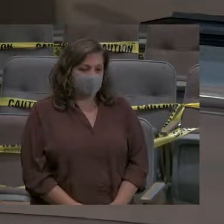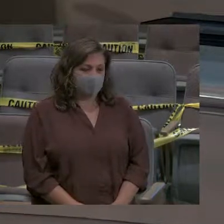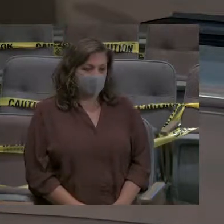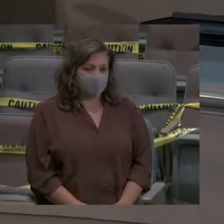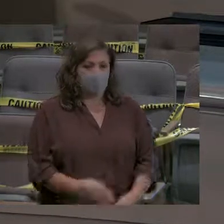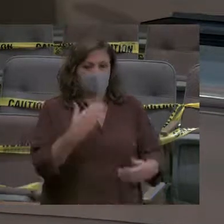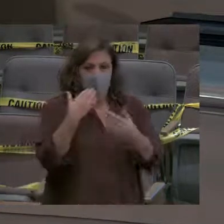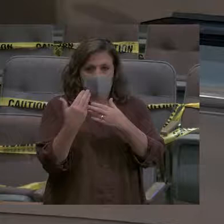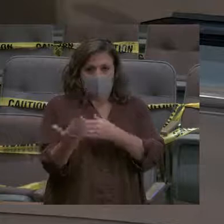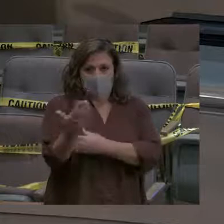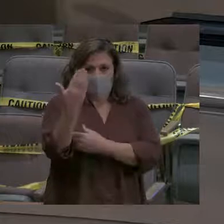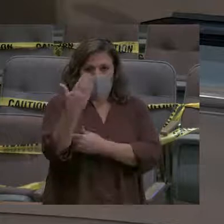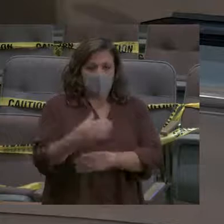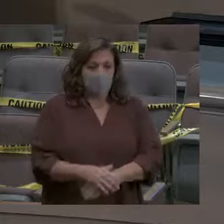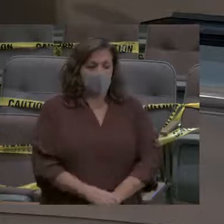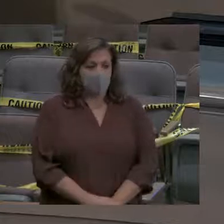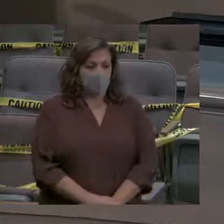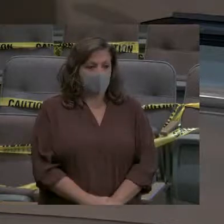Good morning.